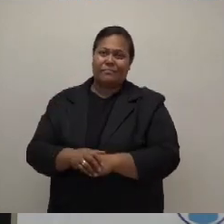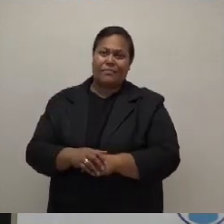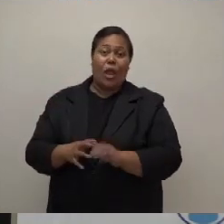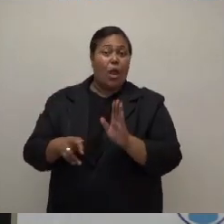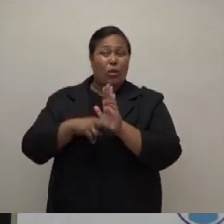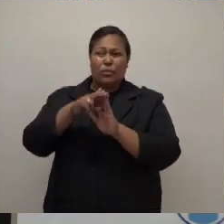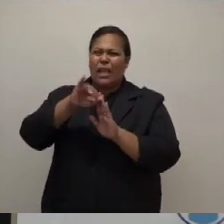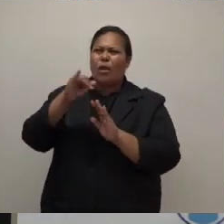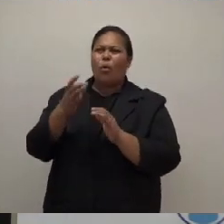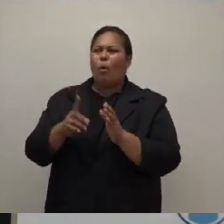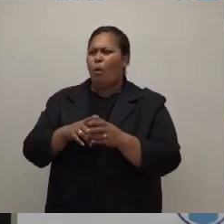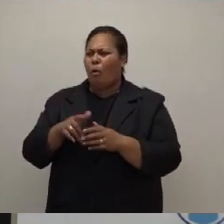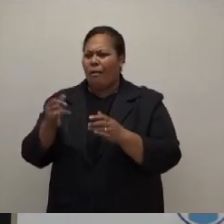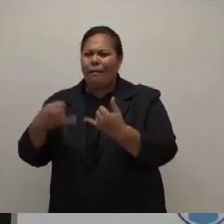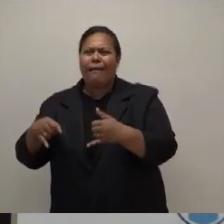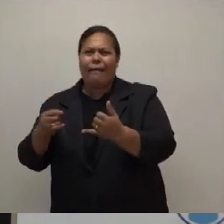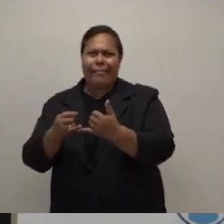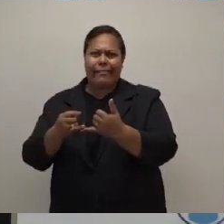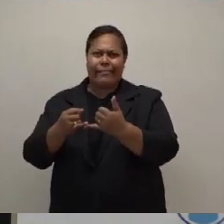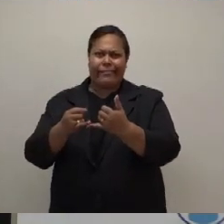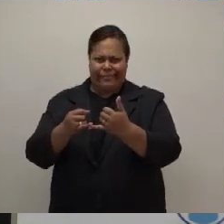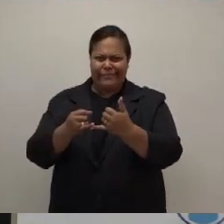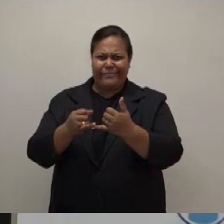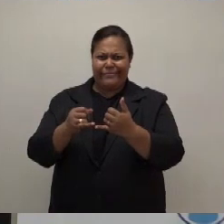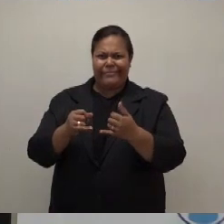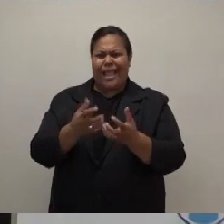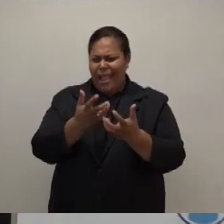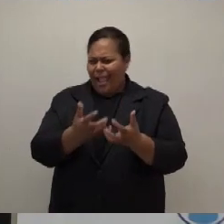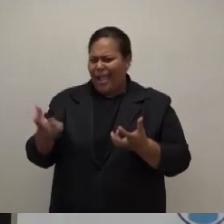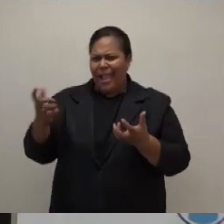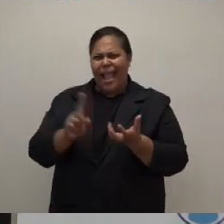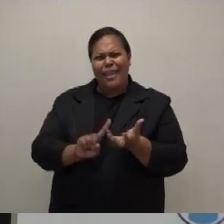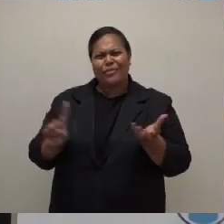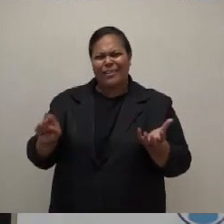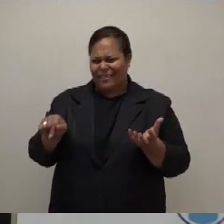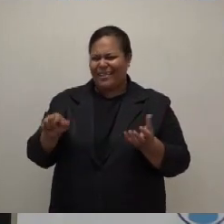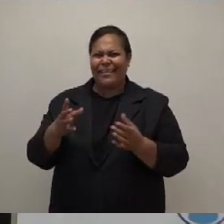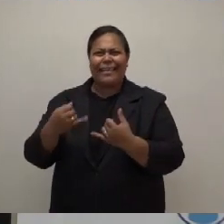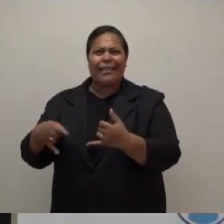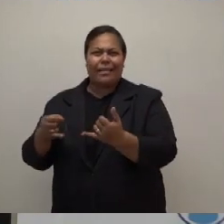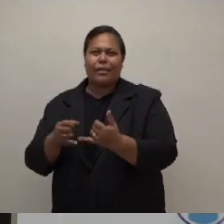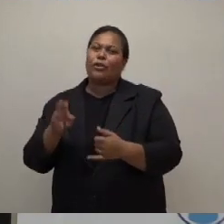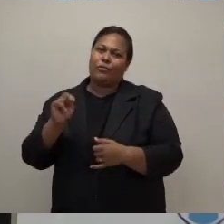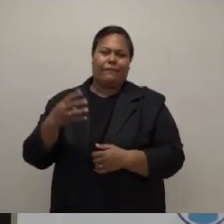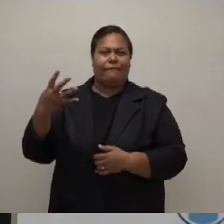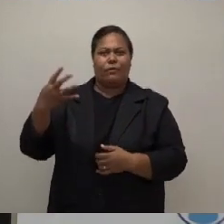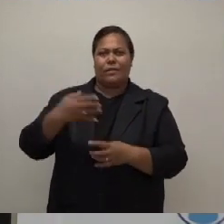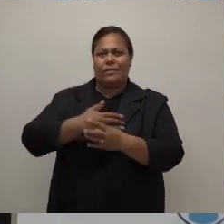remote isolated island for the mandatory 14-day period.